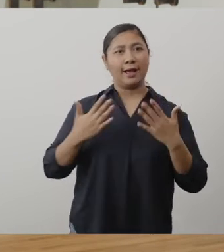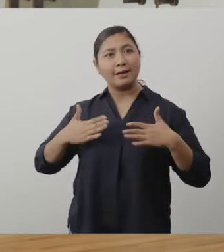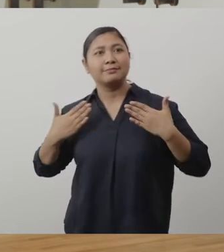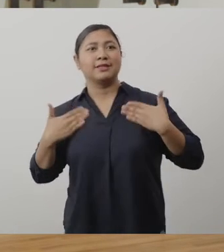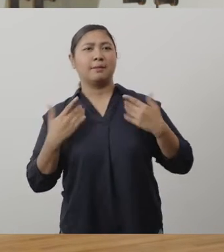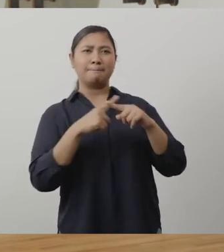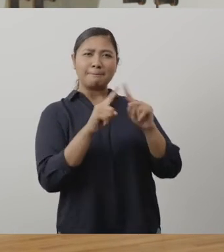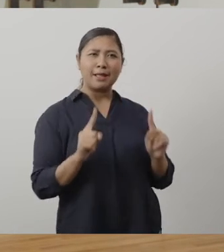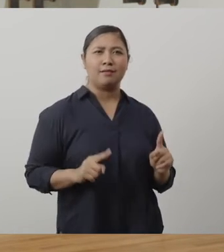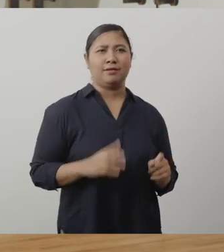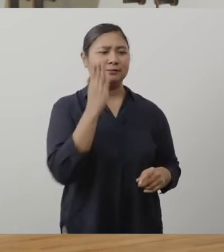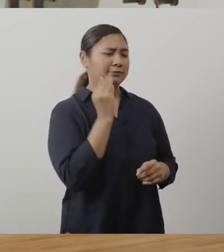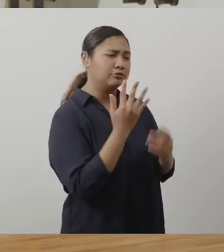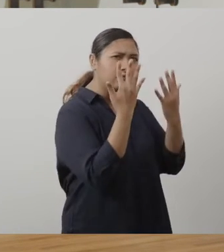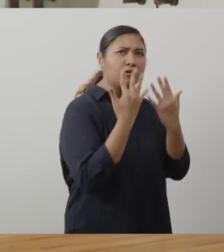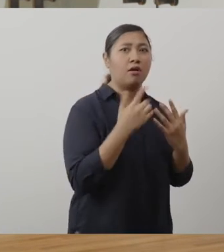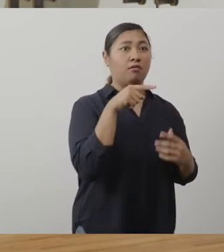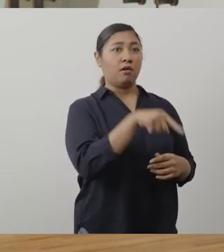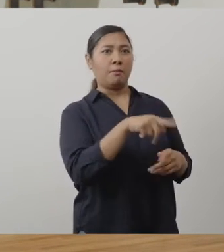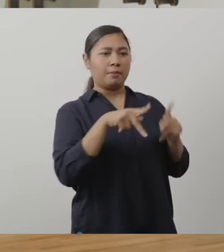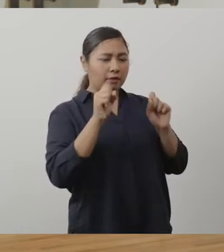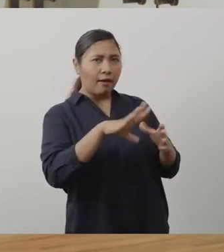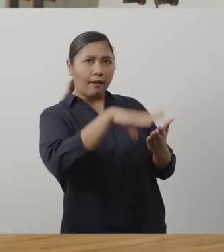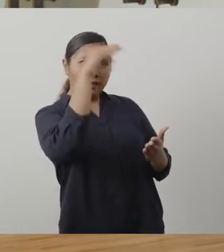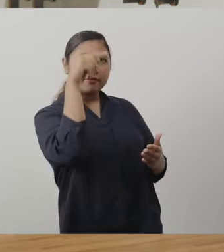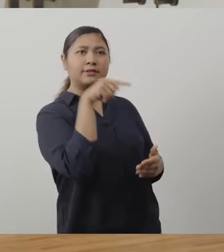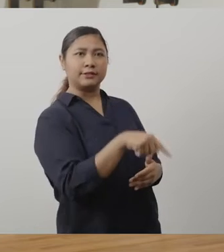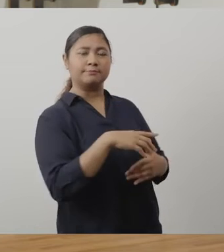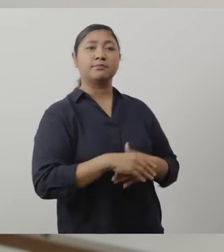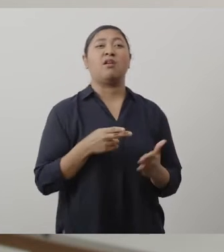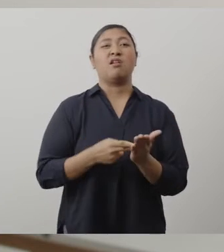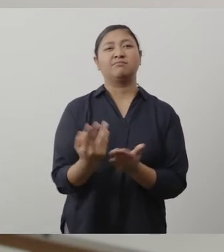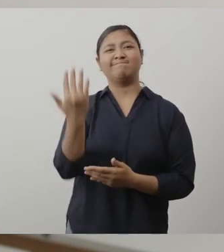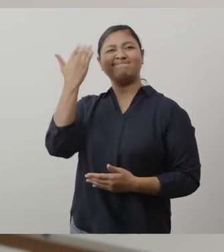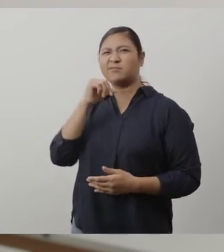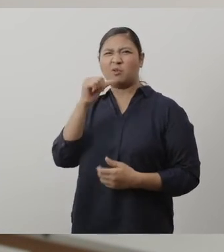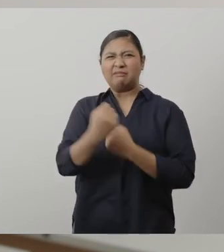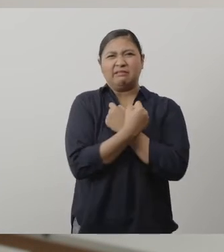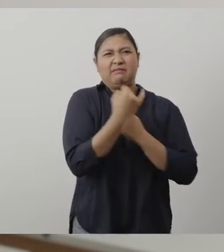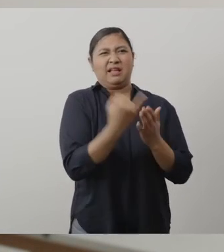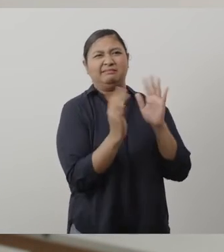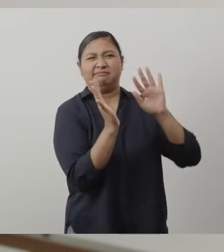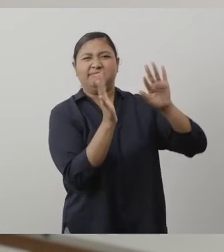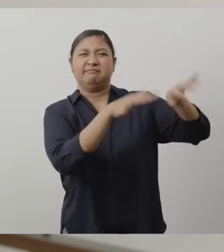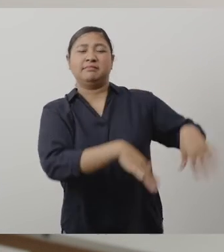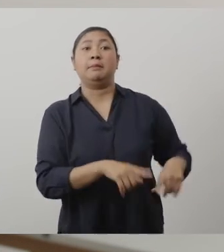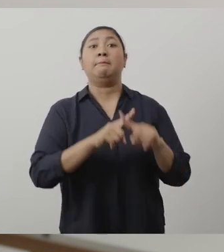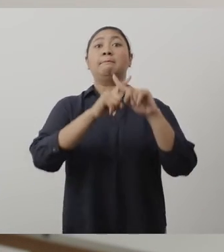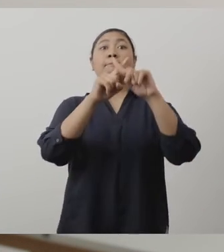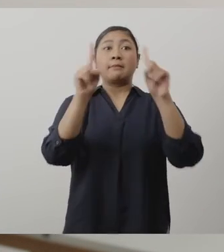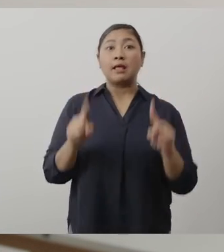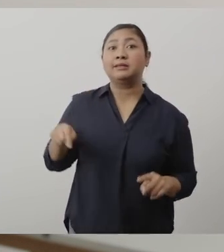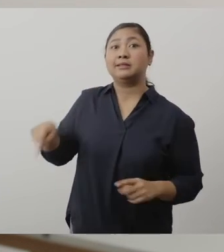past, I don't really know how to appreciate art, and I don't really like art. But through this program, it